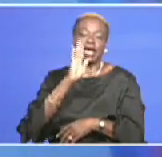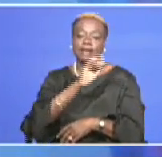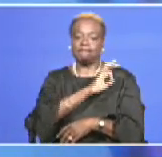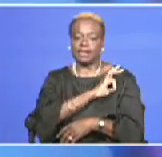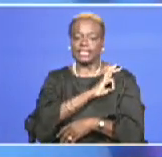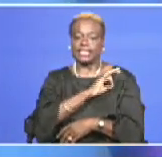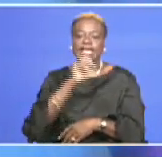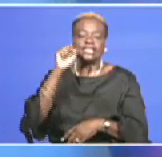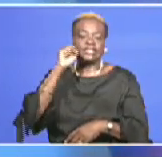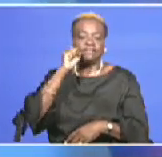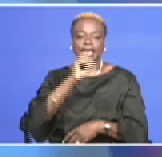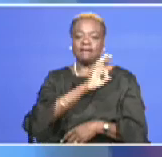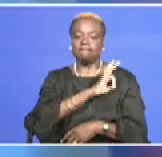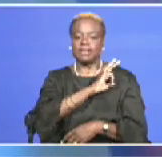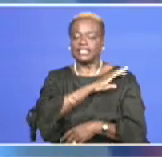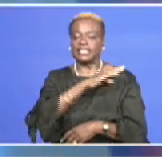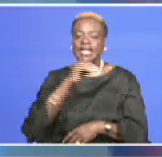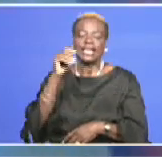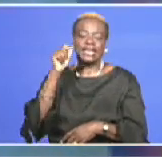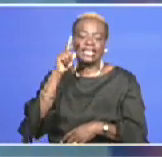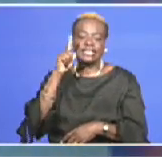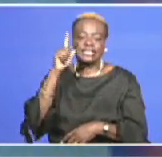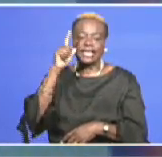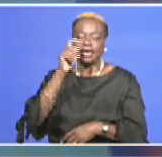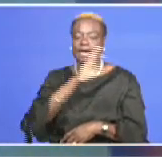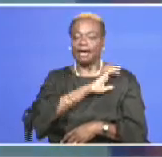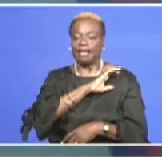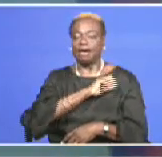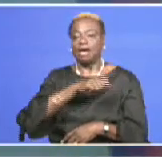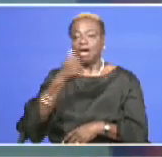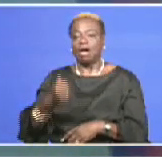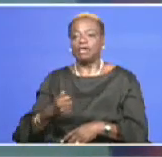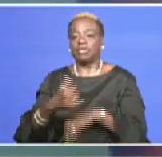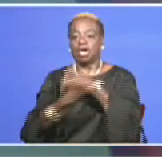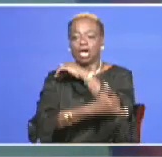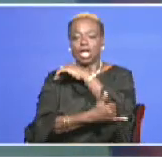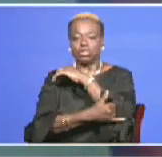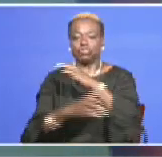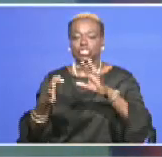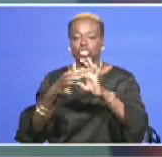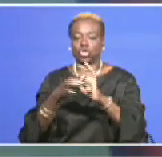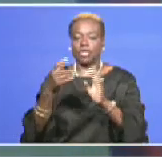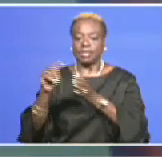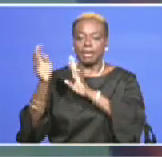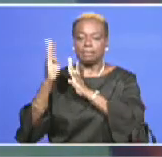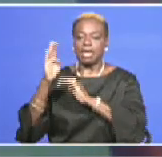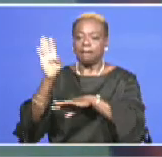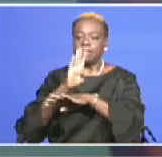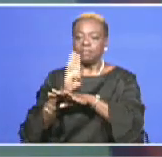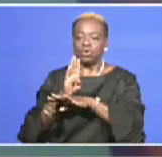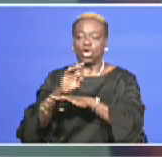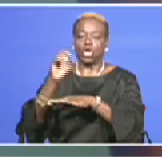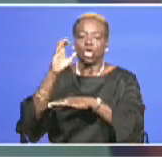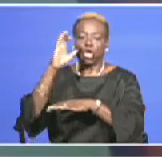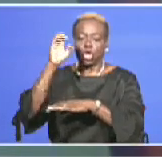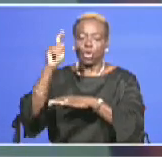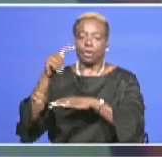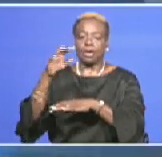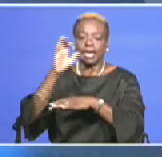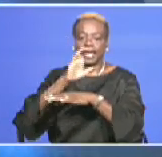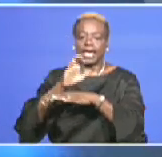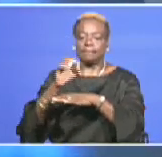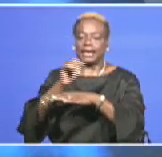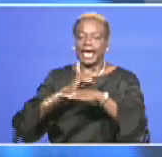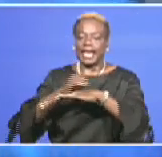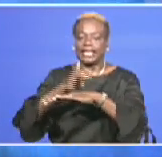Ferguson, Sophia Ferguson, and Jaleesa Clark. Other countries joining the Bahamas and the host are Bermuda, Cuba, the Cayman Islands,